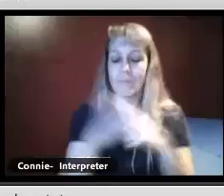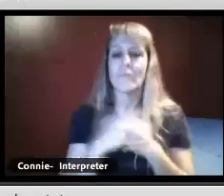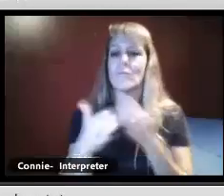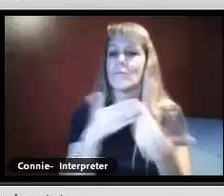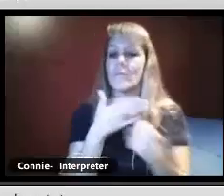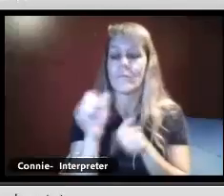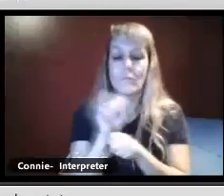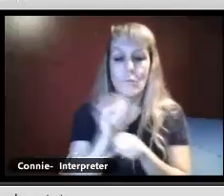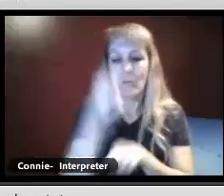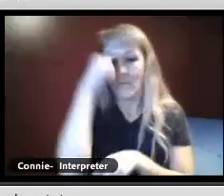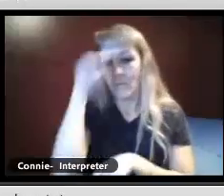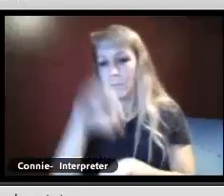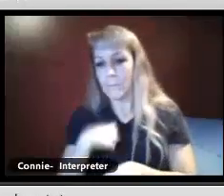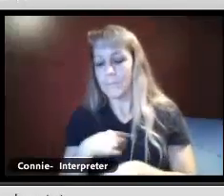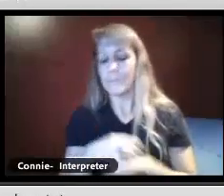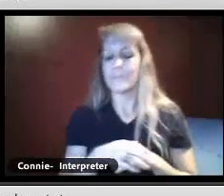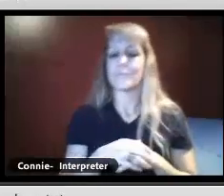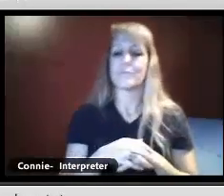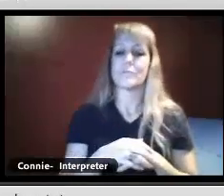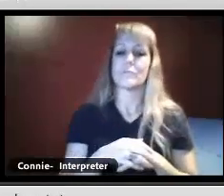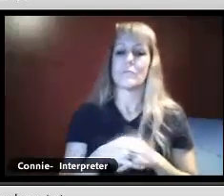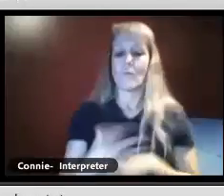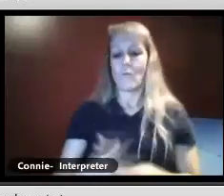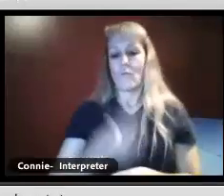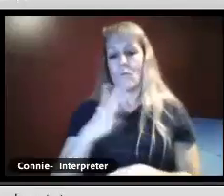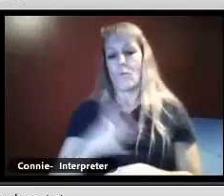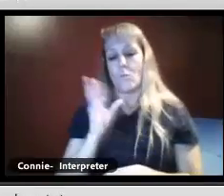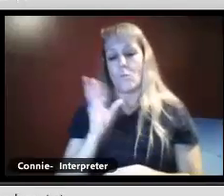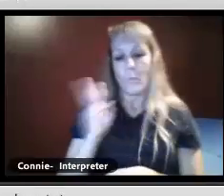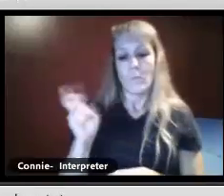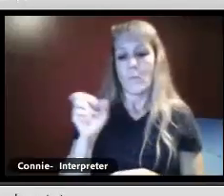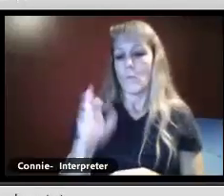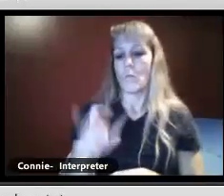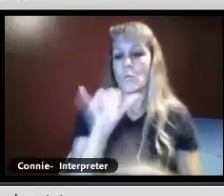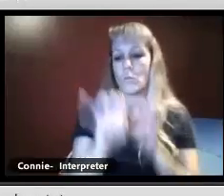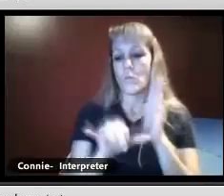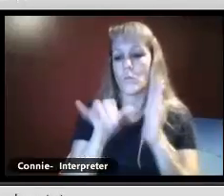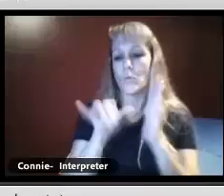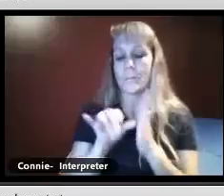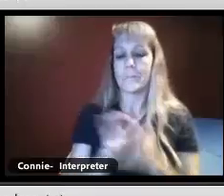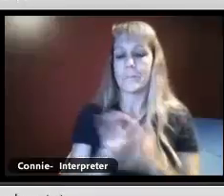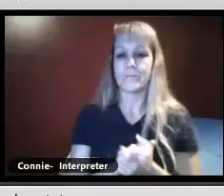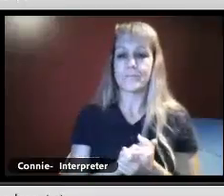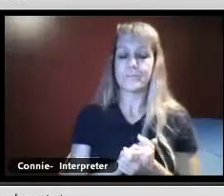works for me, whether it's a formal website or YouTube.